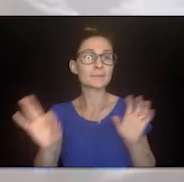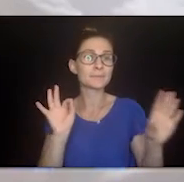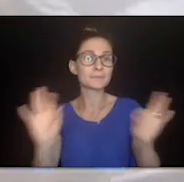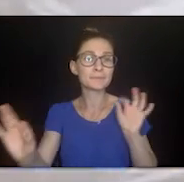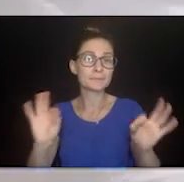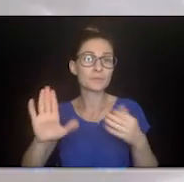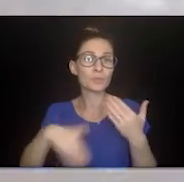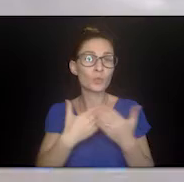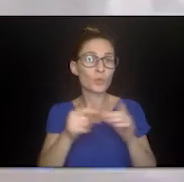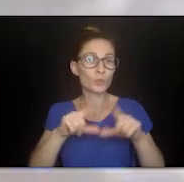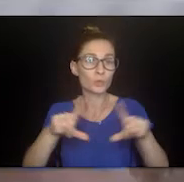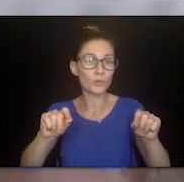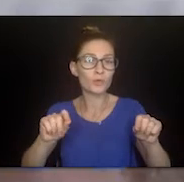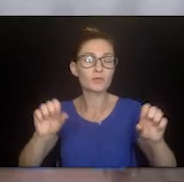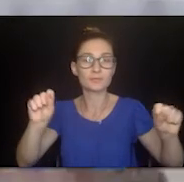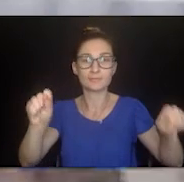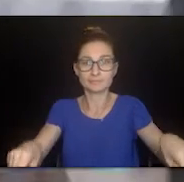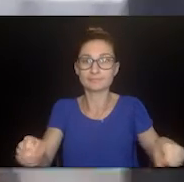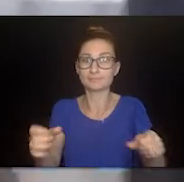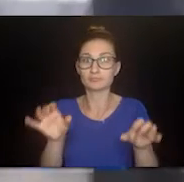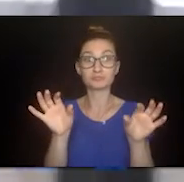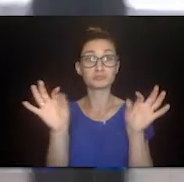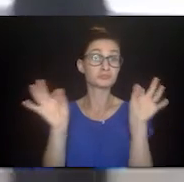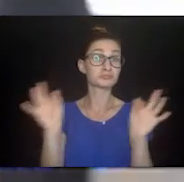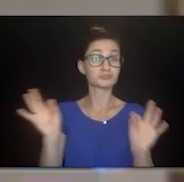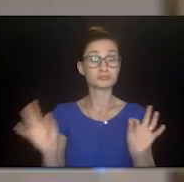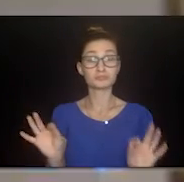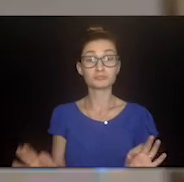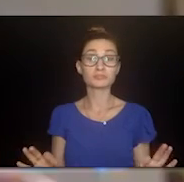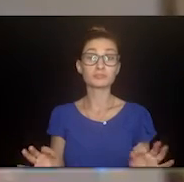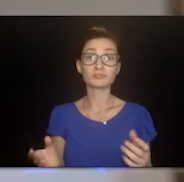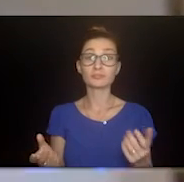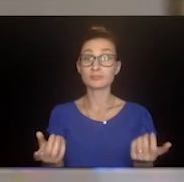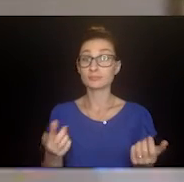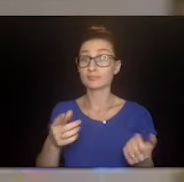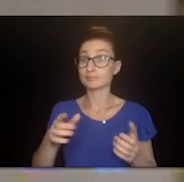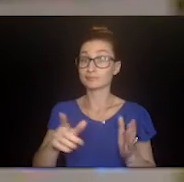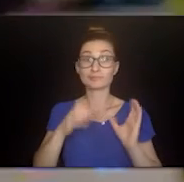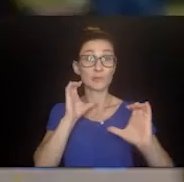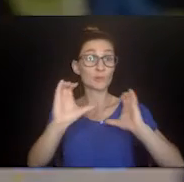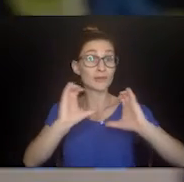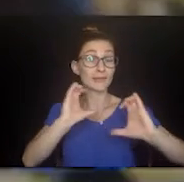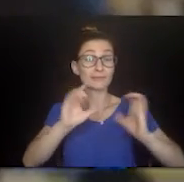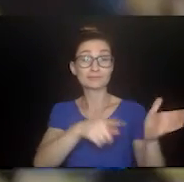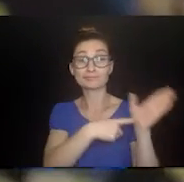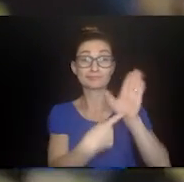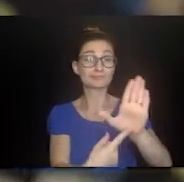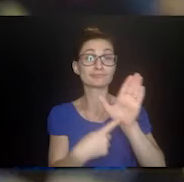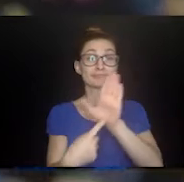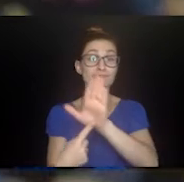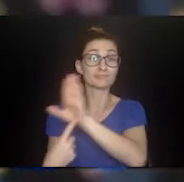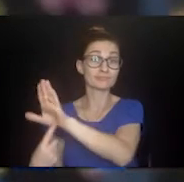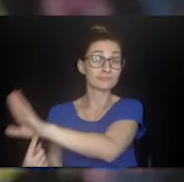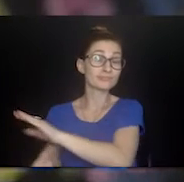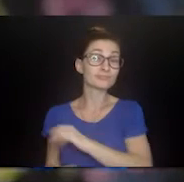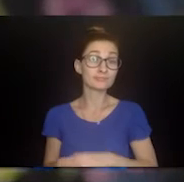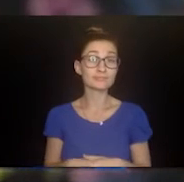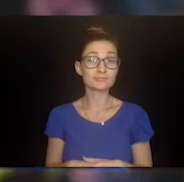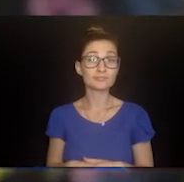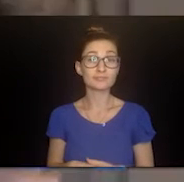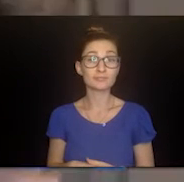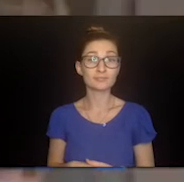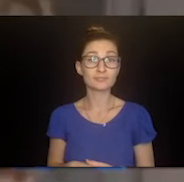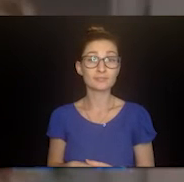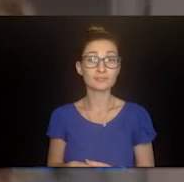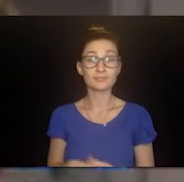can choose. And it just gives him another way of sort of intuitively or authentically kind of communicating. He did a reading for Karina,